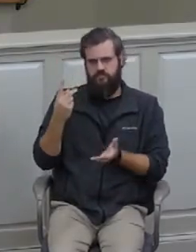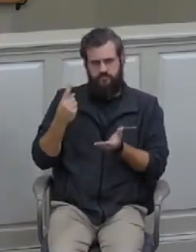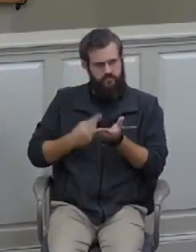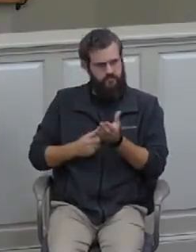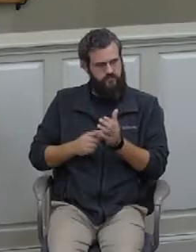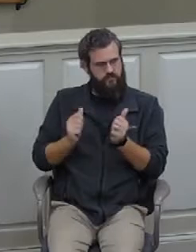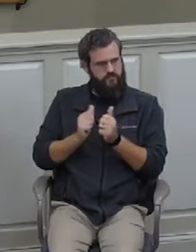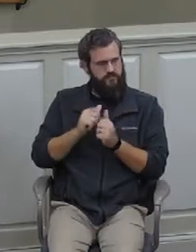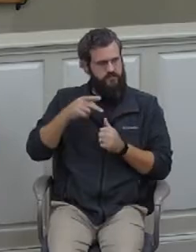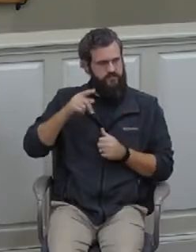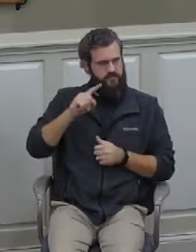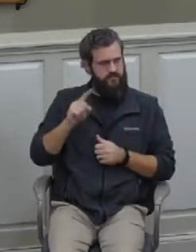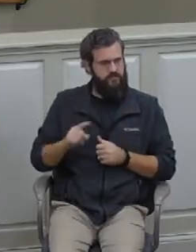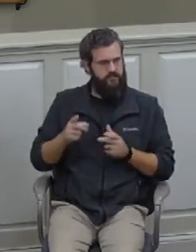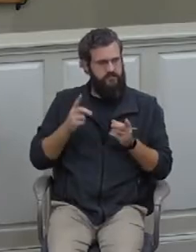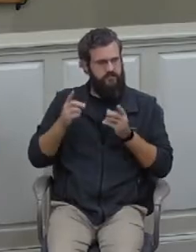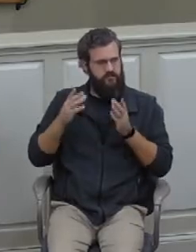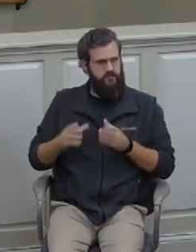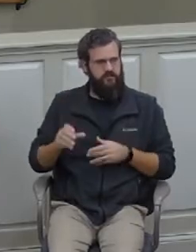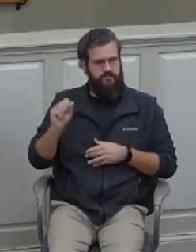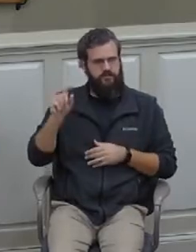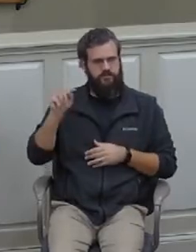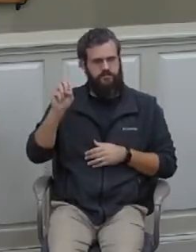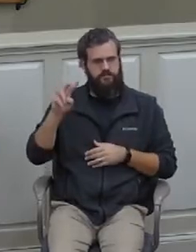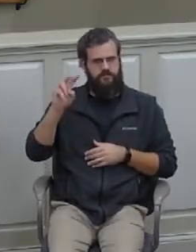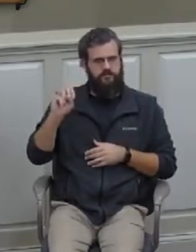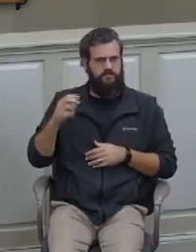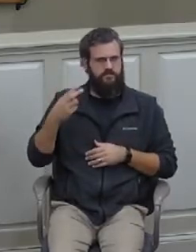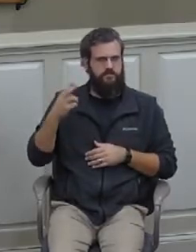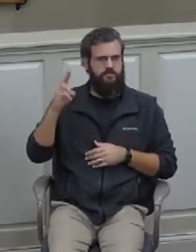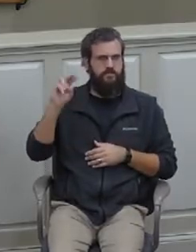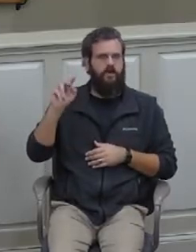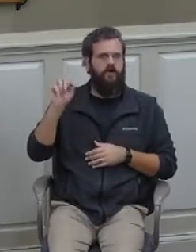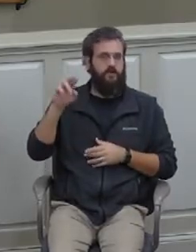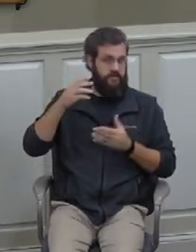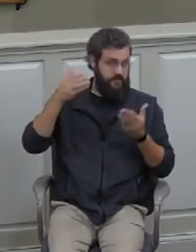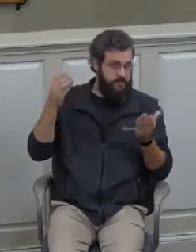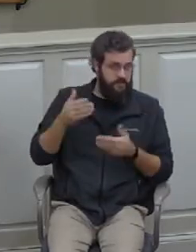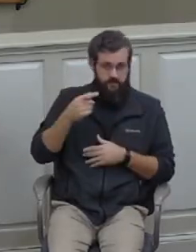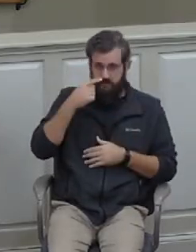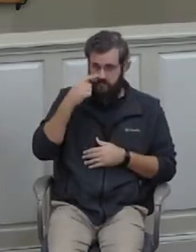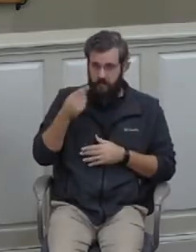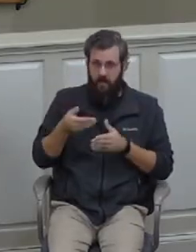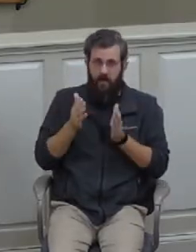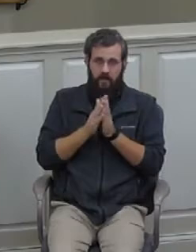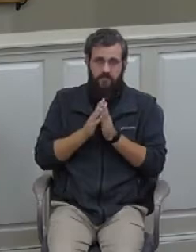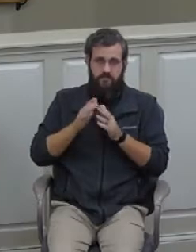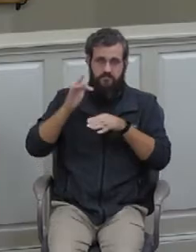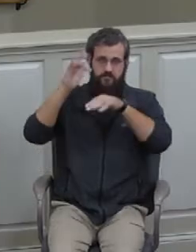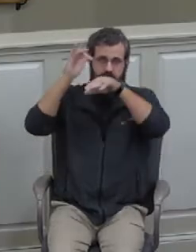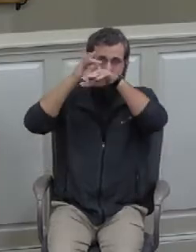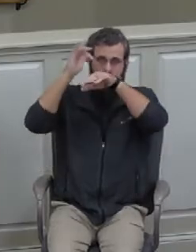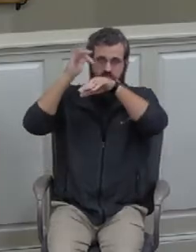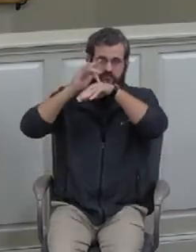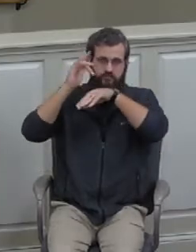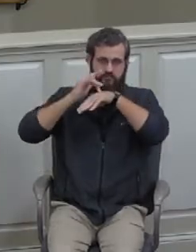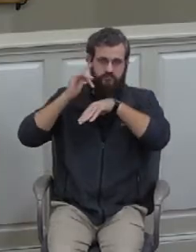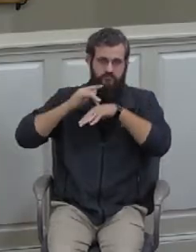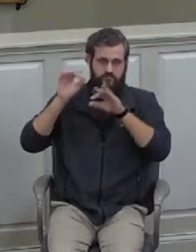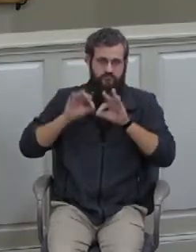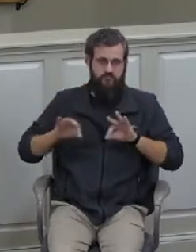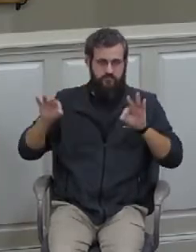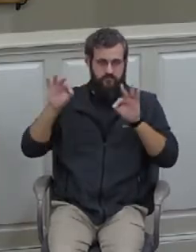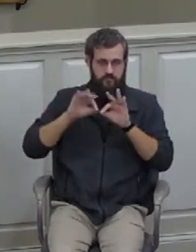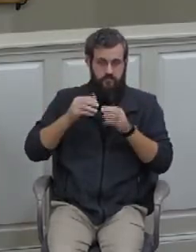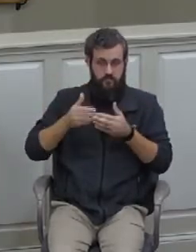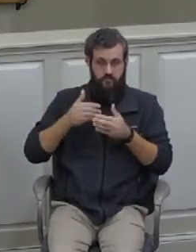zoning director, Steve Hunter. He is here if you want to ask him to just hit the highlights of this, but I would mention before the